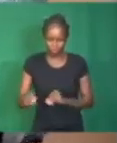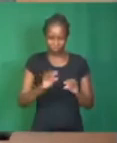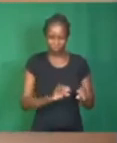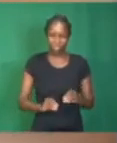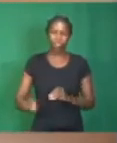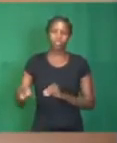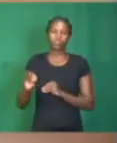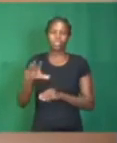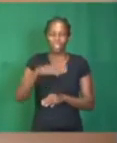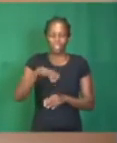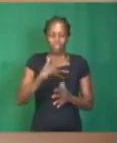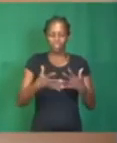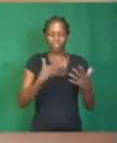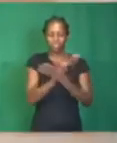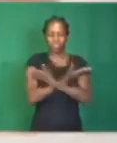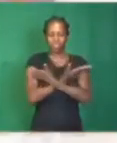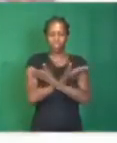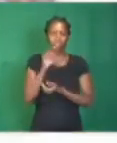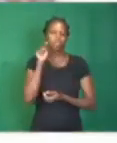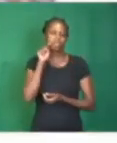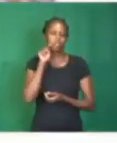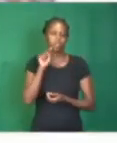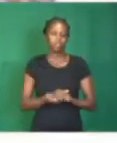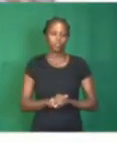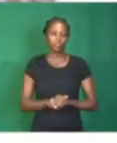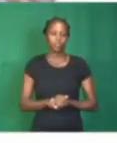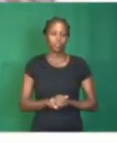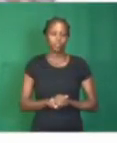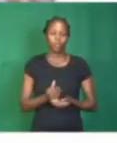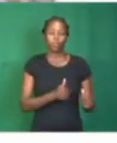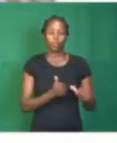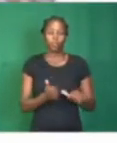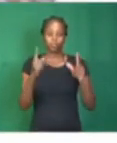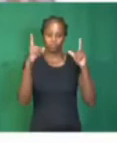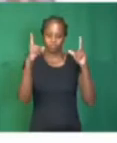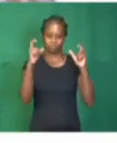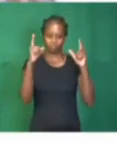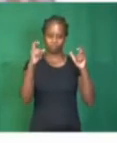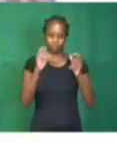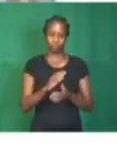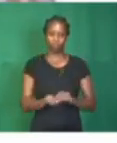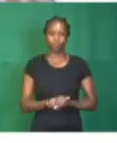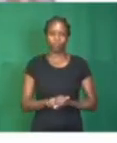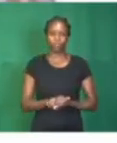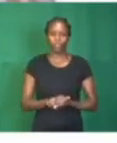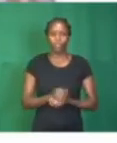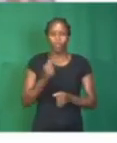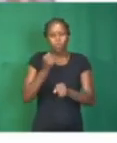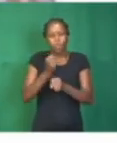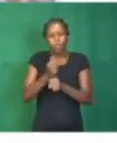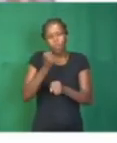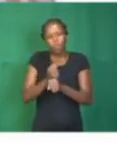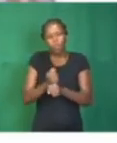needs. Going back to the diagram, I want to speak of the functions. I did mention on the function of the